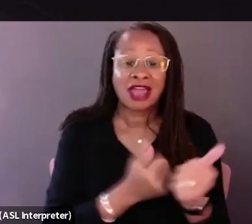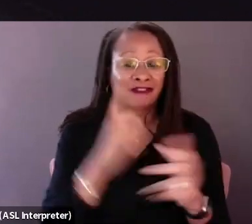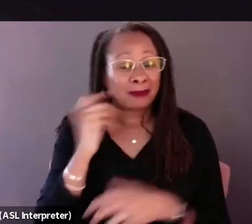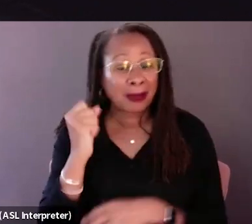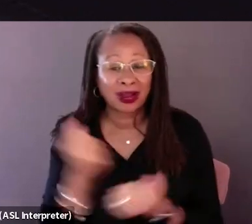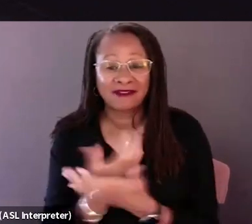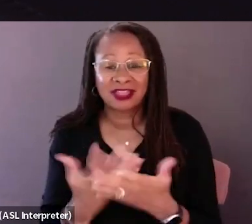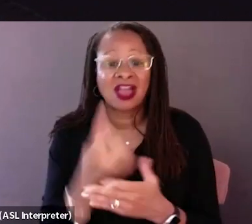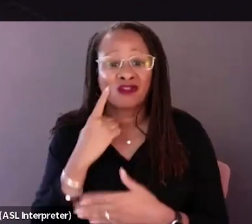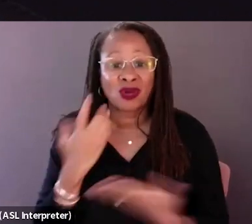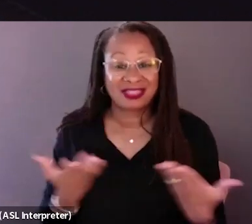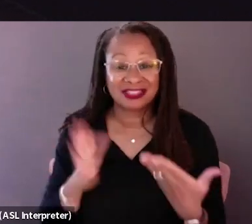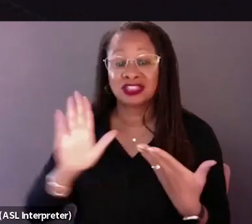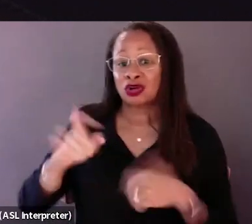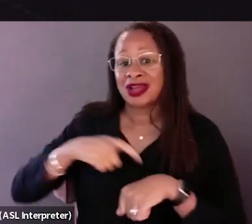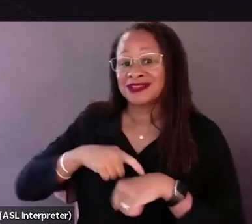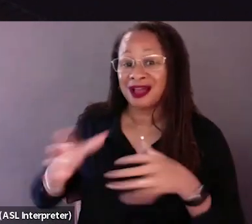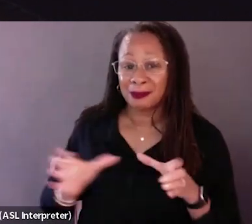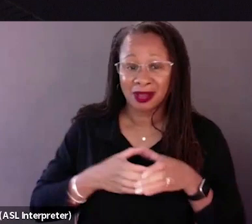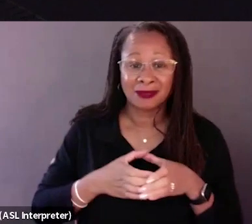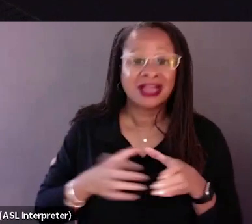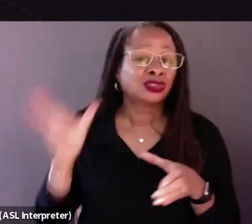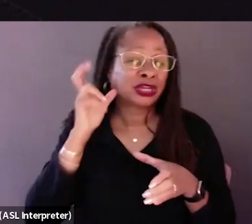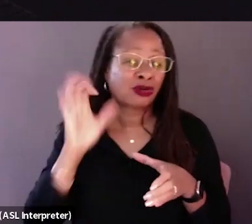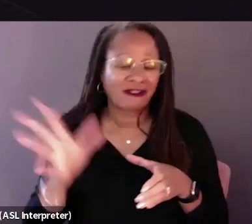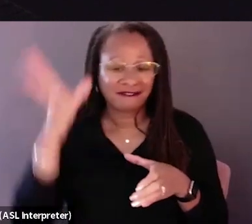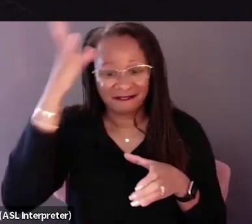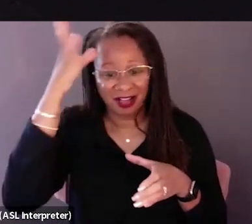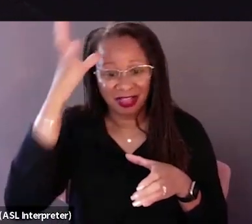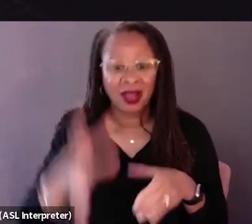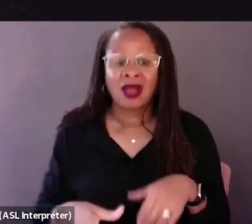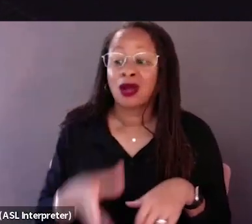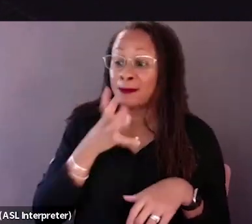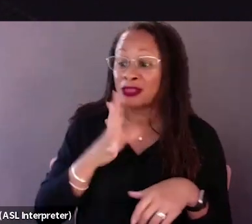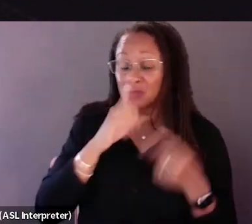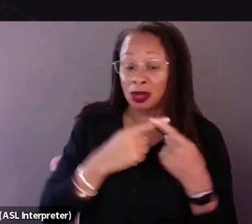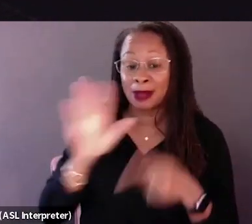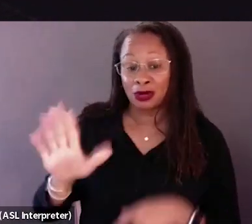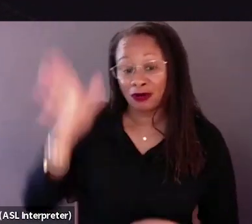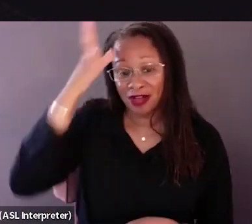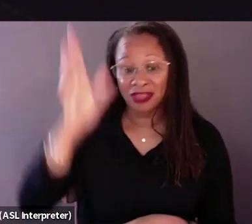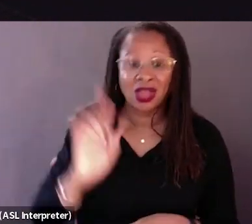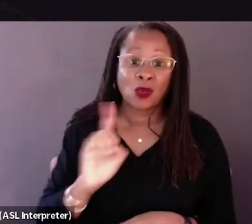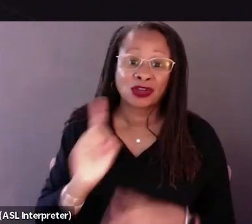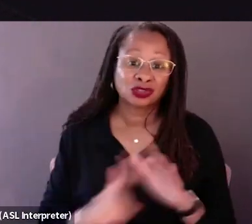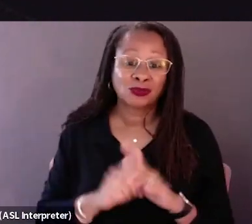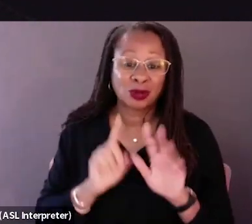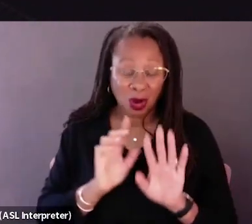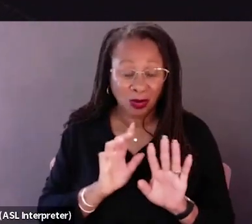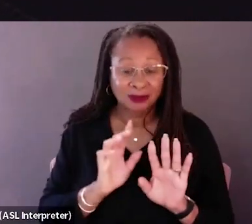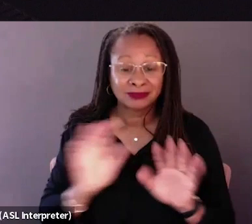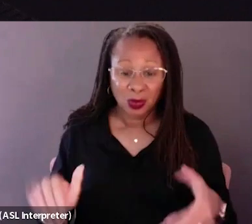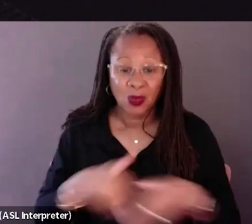this is really her time capsule. Like to hear her mother talk about her father was, at her wedding and have those pictures. She